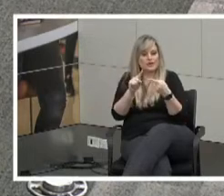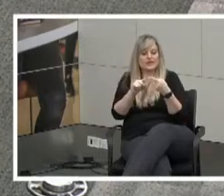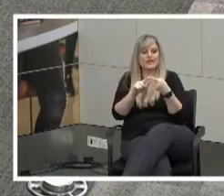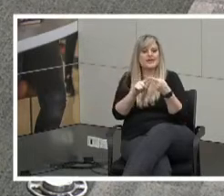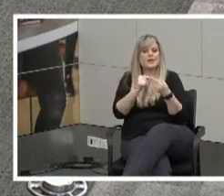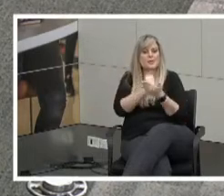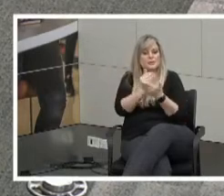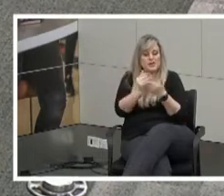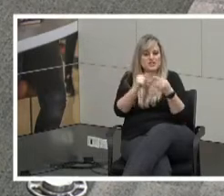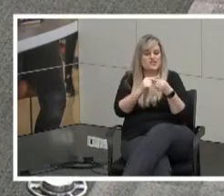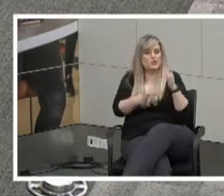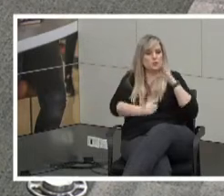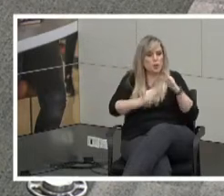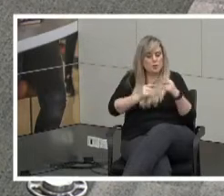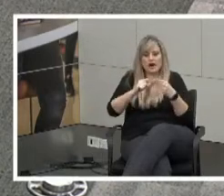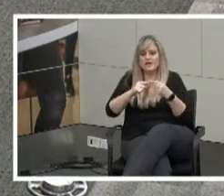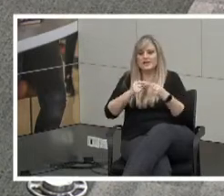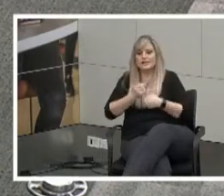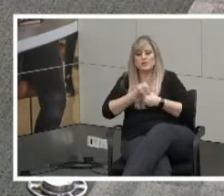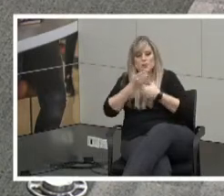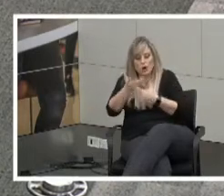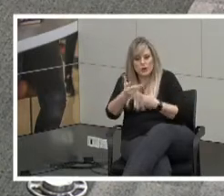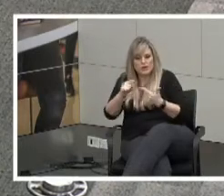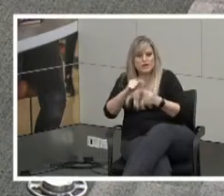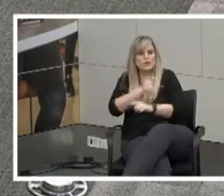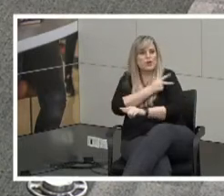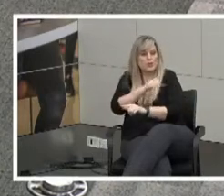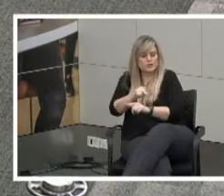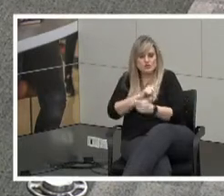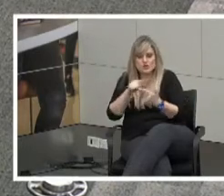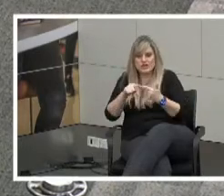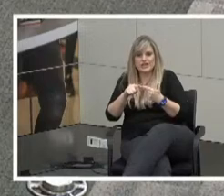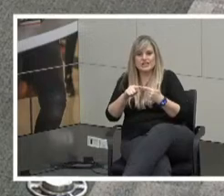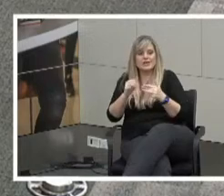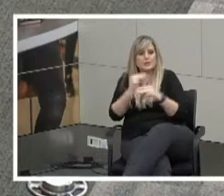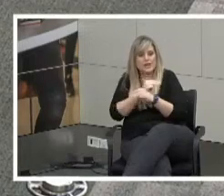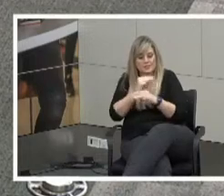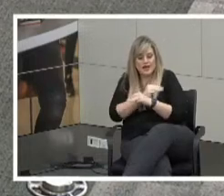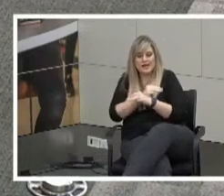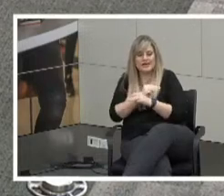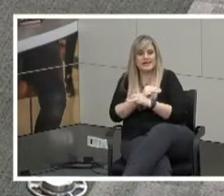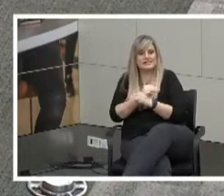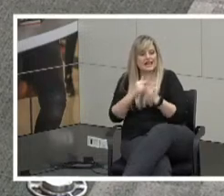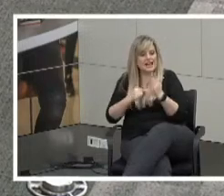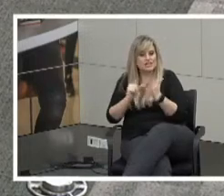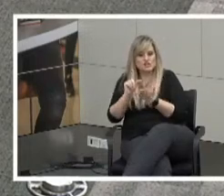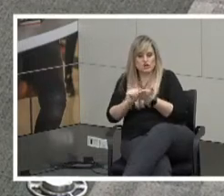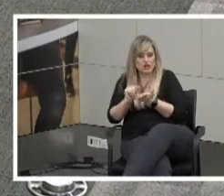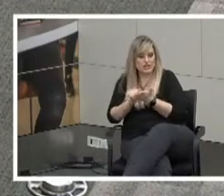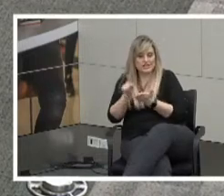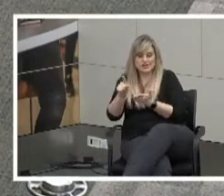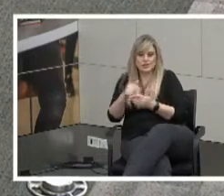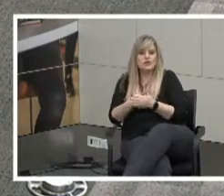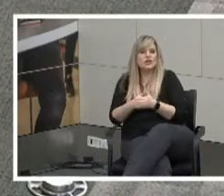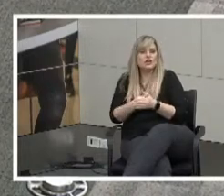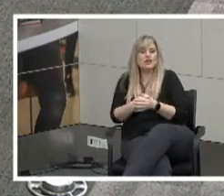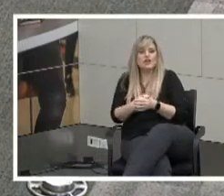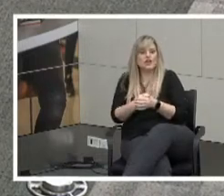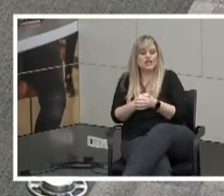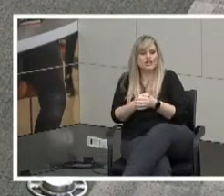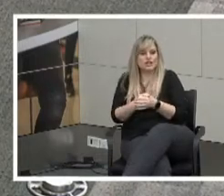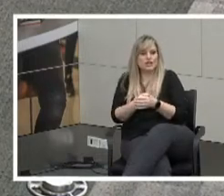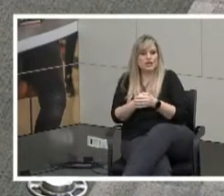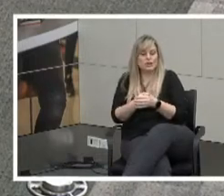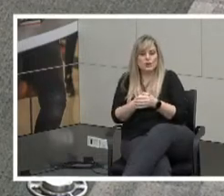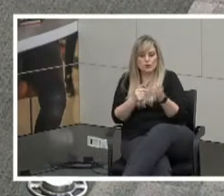mathematics poetry and journalism is a daring Strat strategy you are doubling down on the idea that low-income